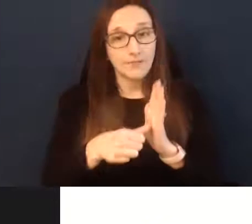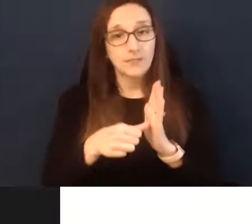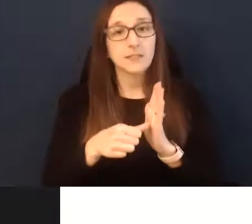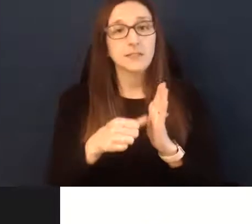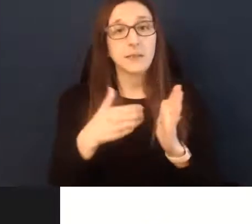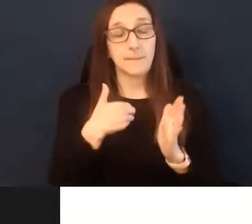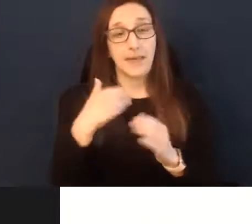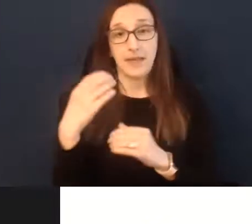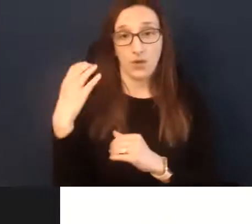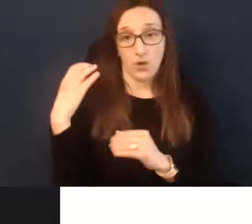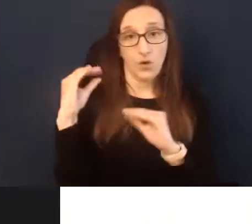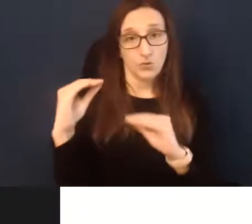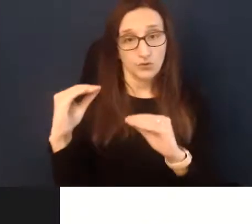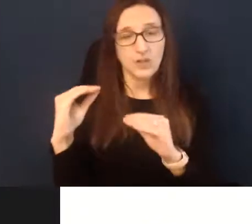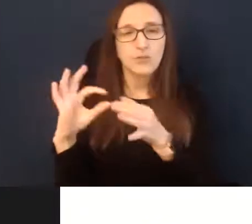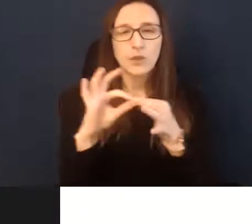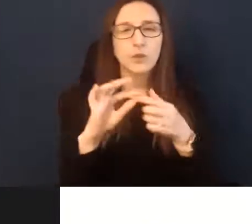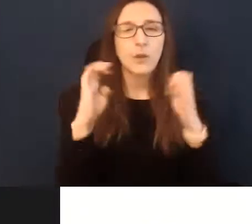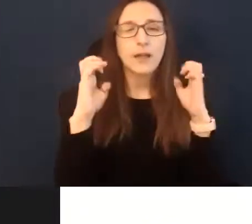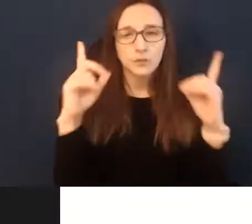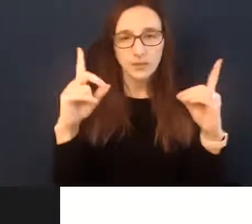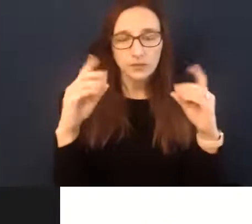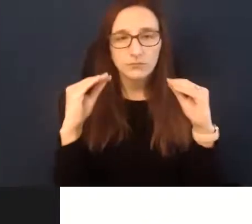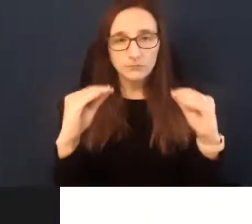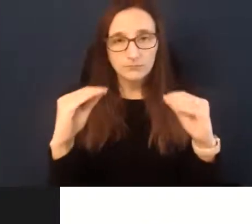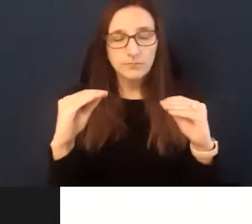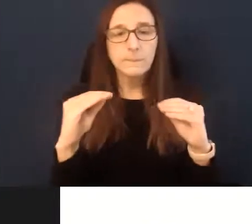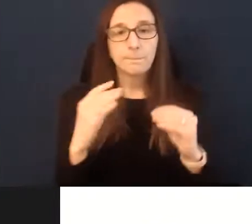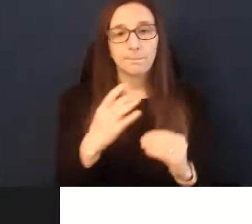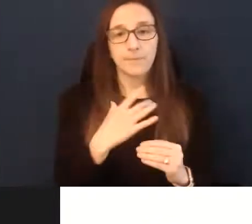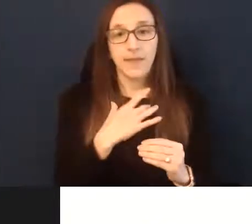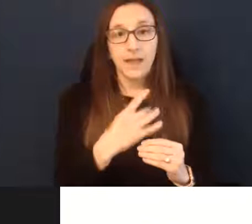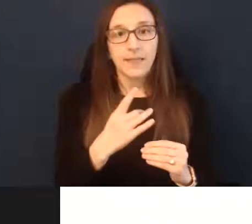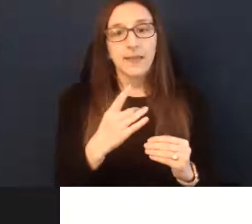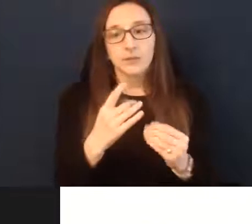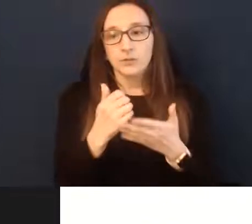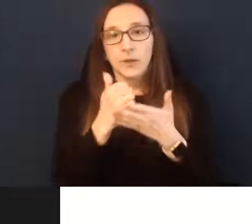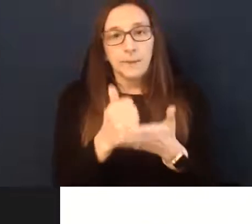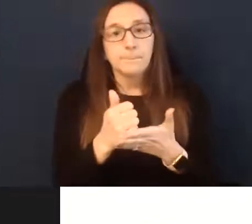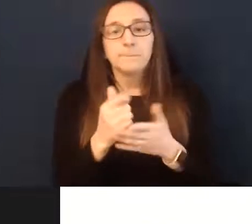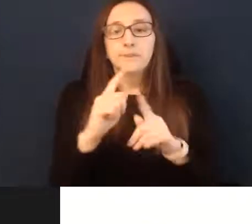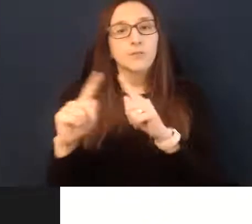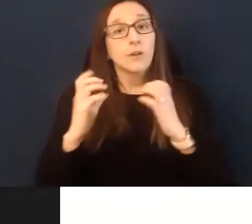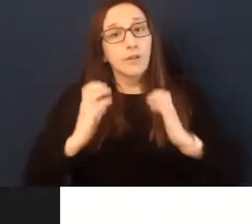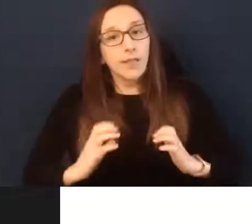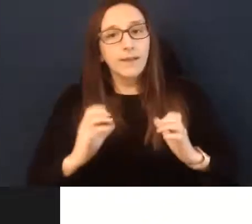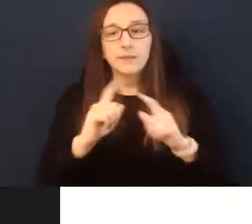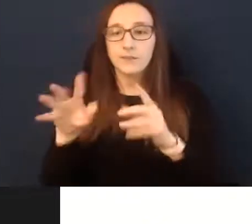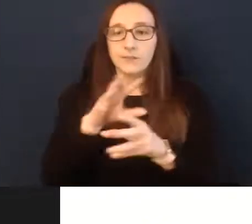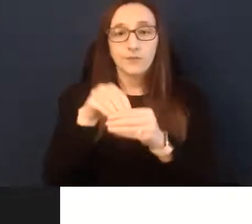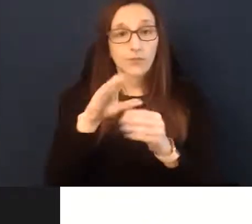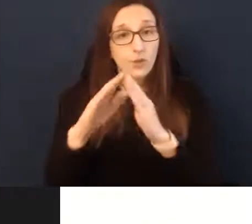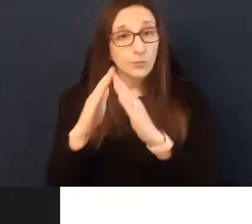on education, and I absolutely love to introduce clients and members of the community